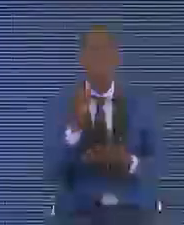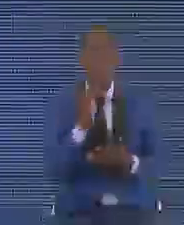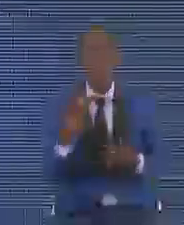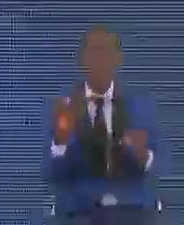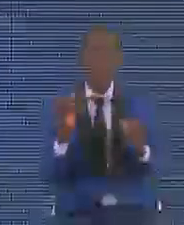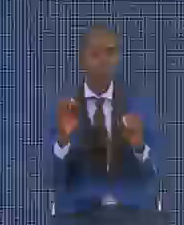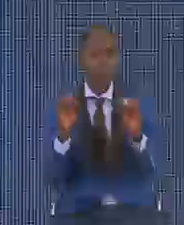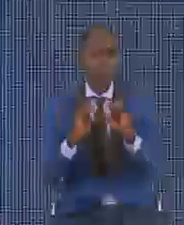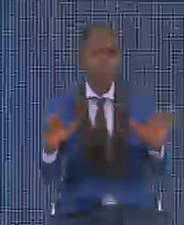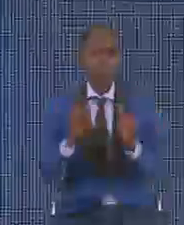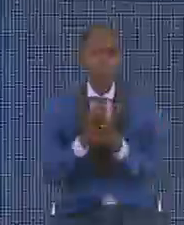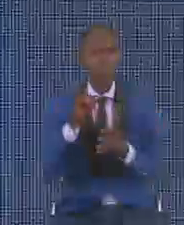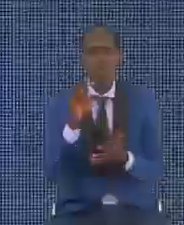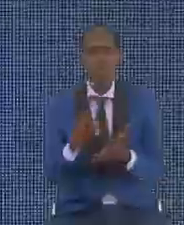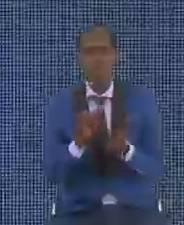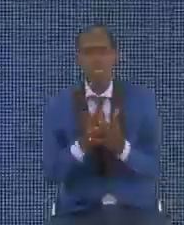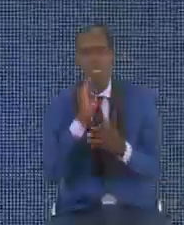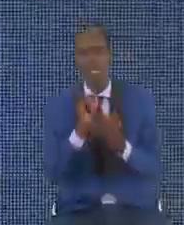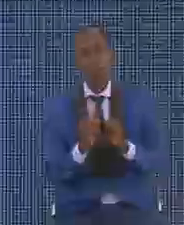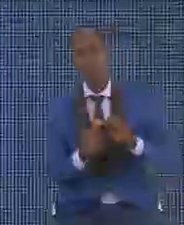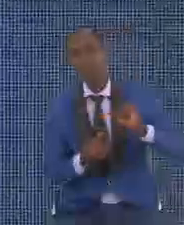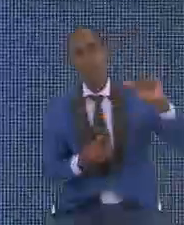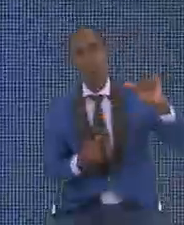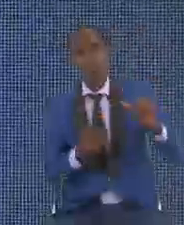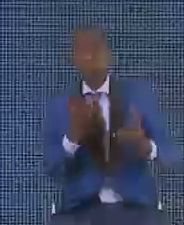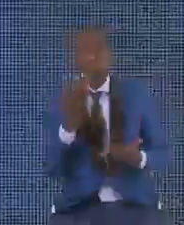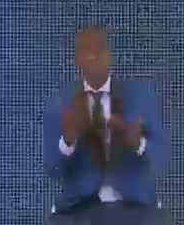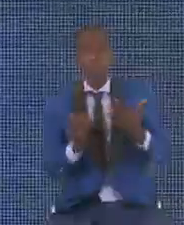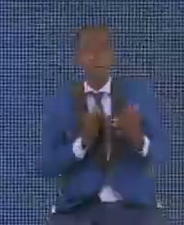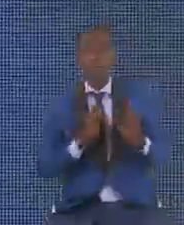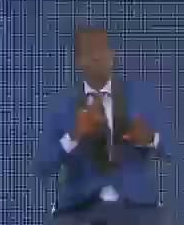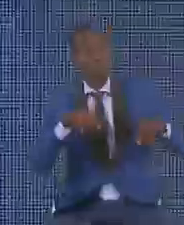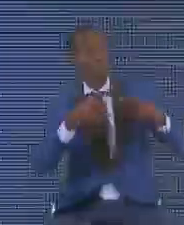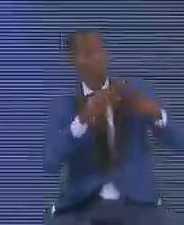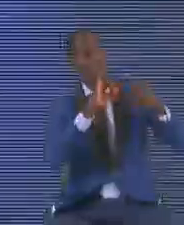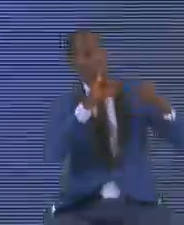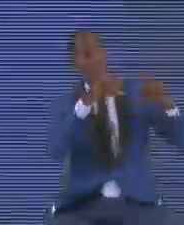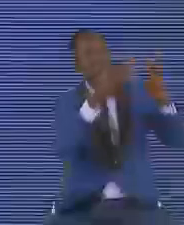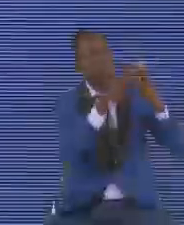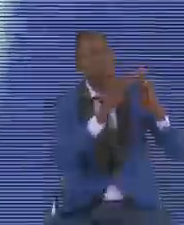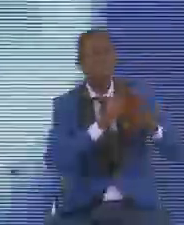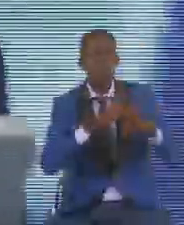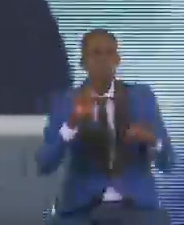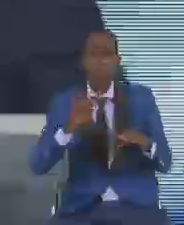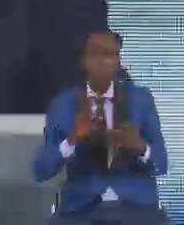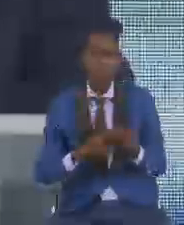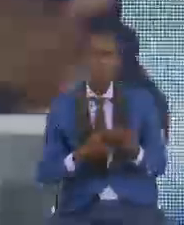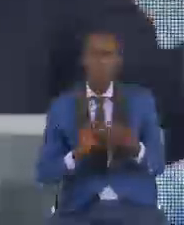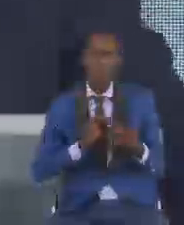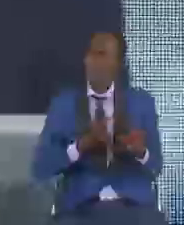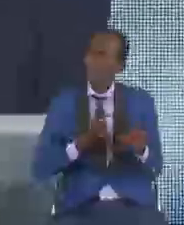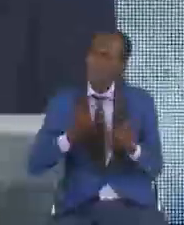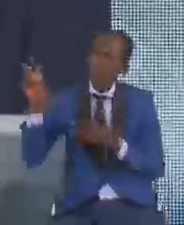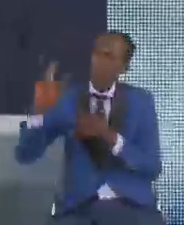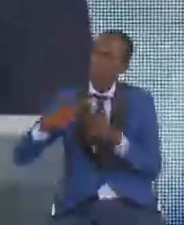far away. Do I go to Jerusalem? You don't need to. Do I go to Canada? You don't